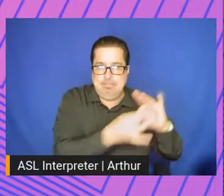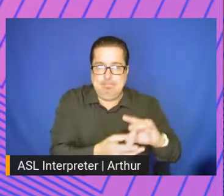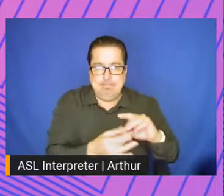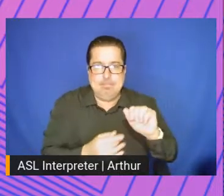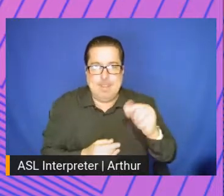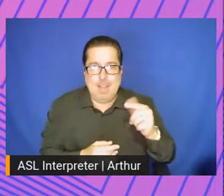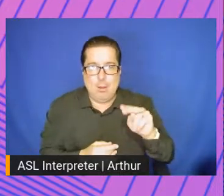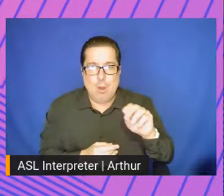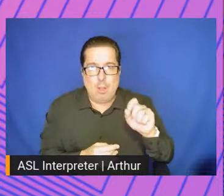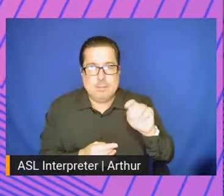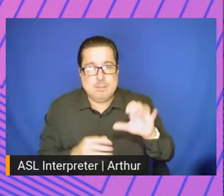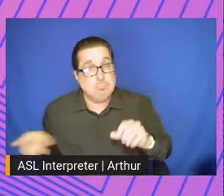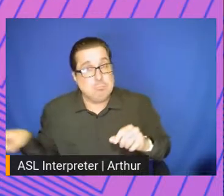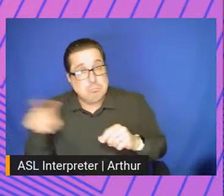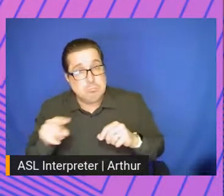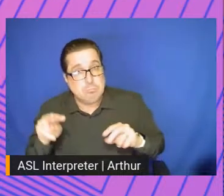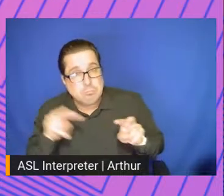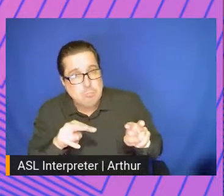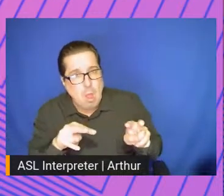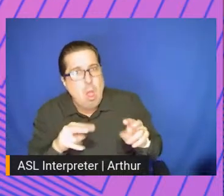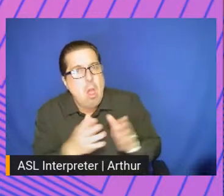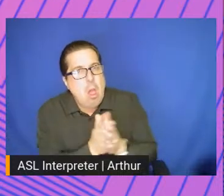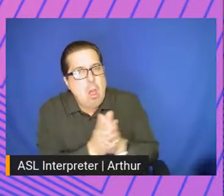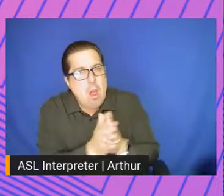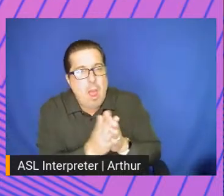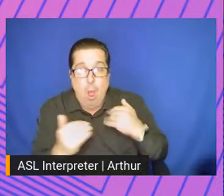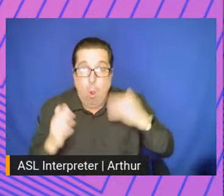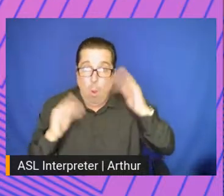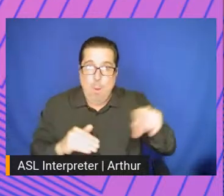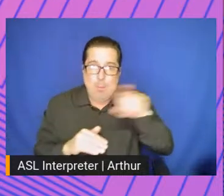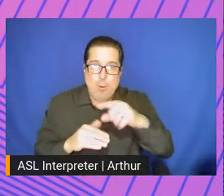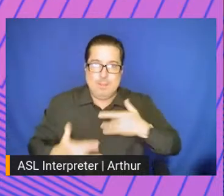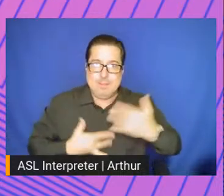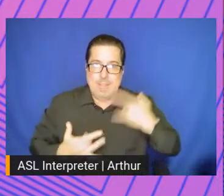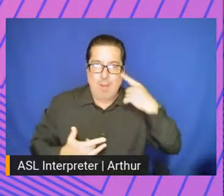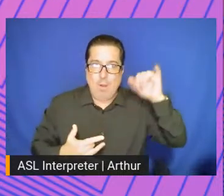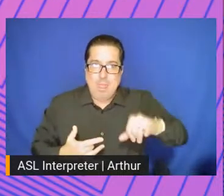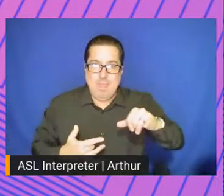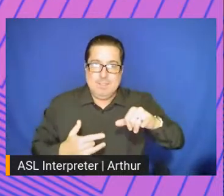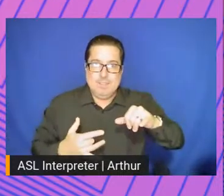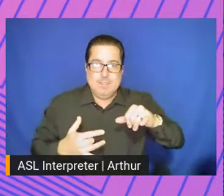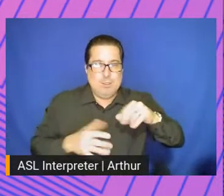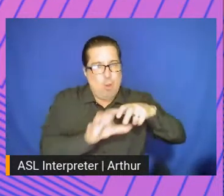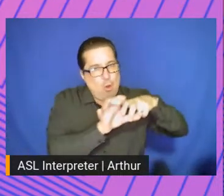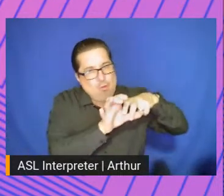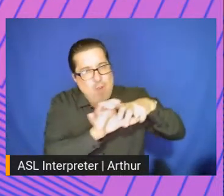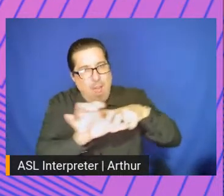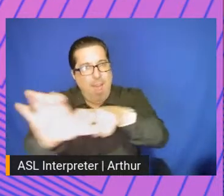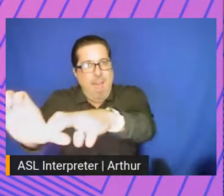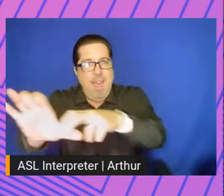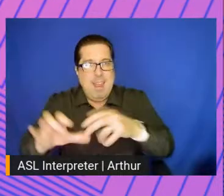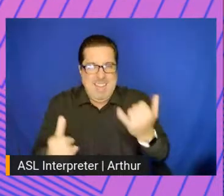so I hope you'll be excited for this ride. And let's go ahead and actually just jump in.